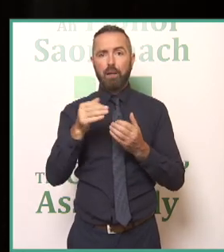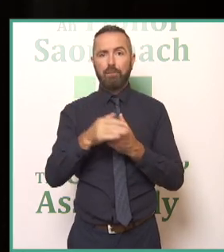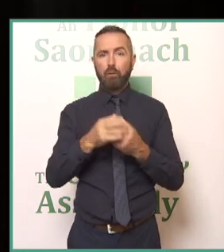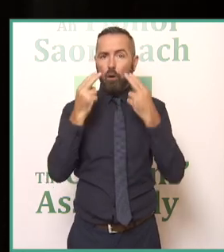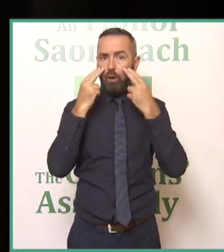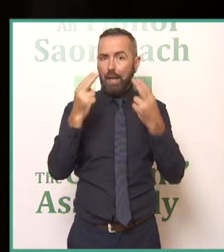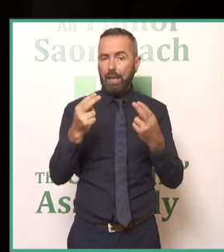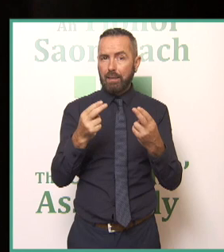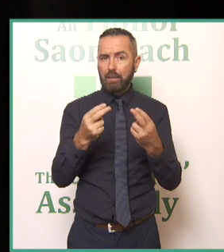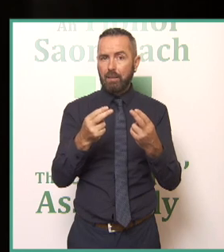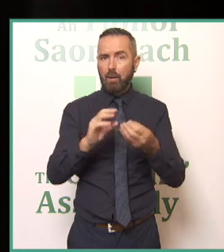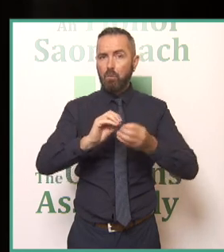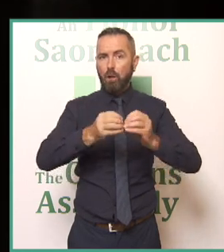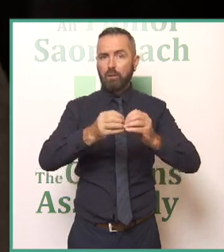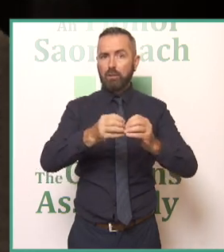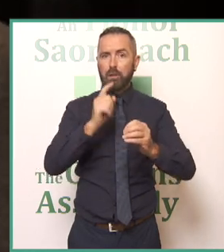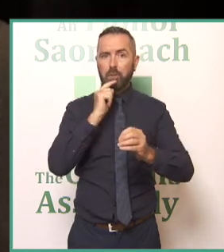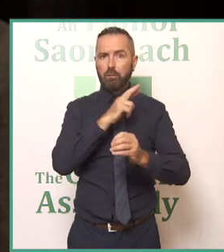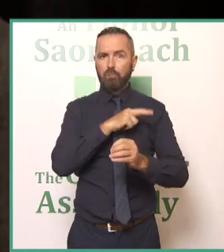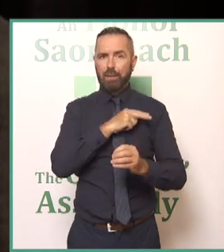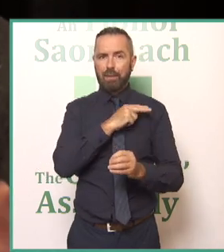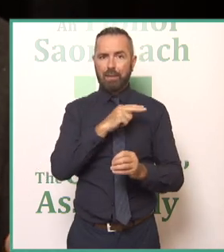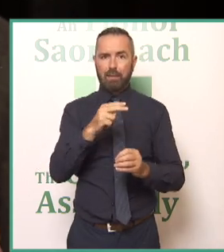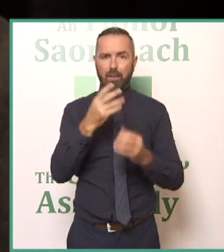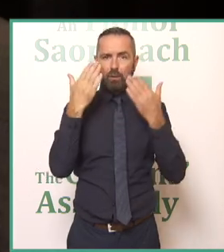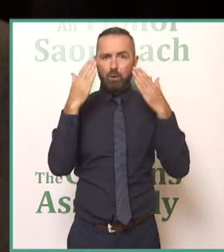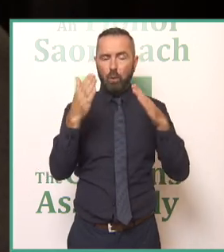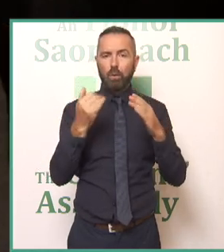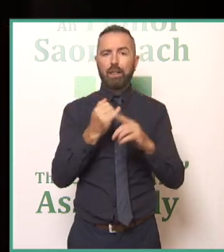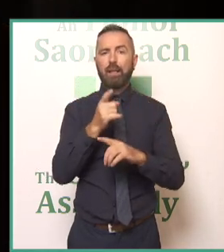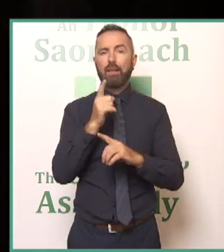not the work that's done in biodiversity isn't necessarily reflected in